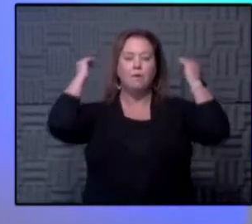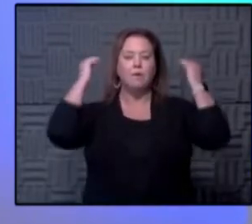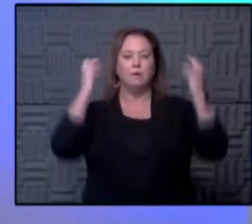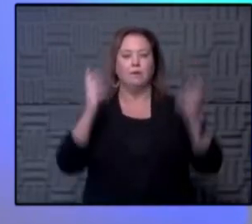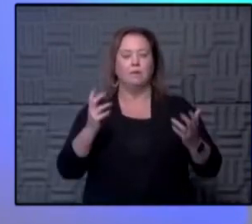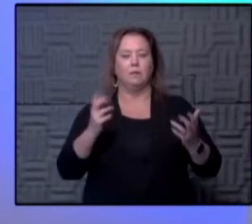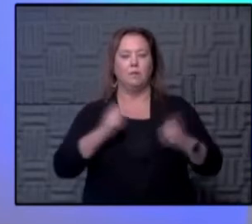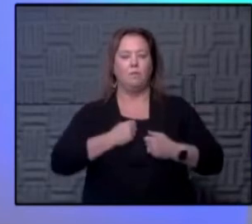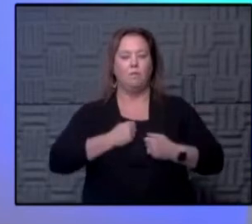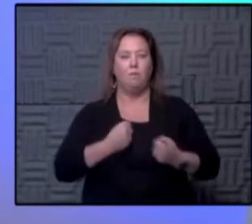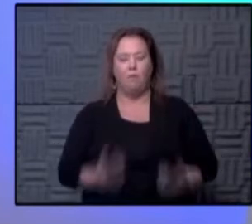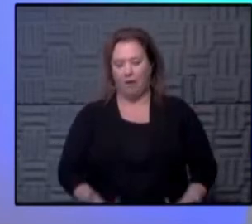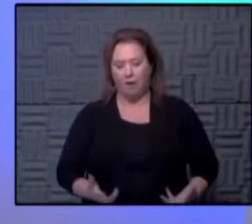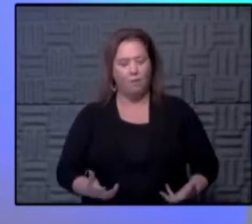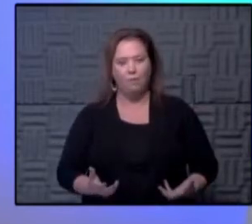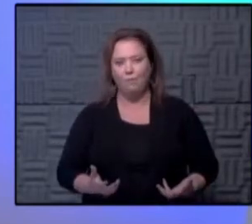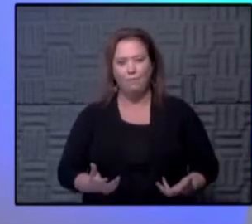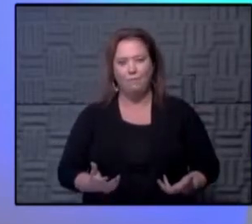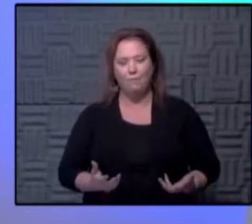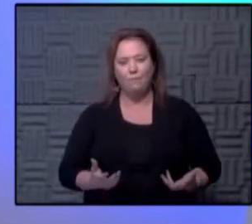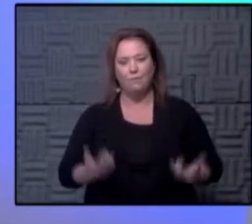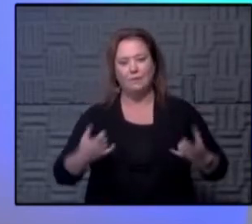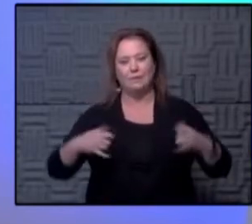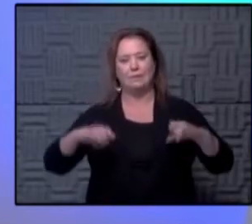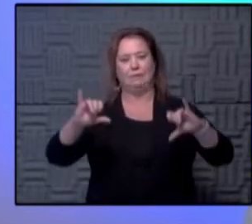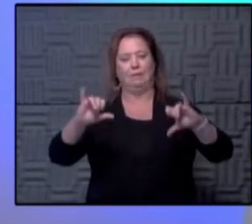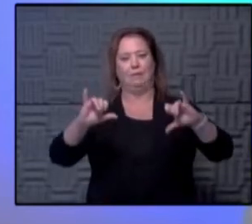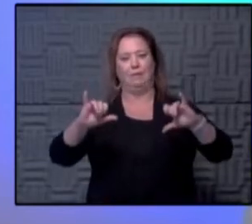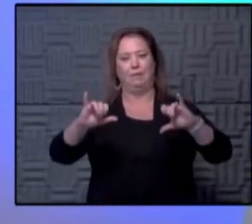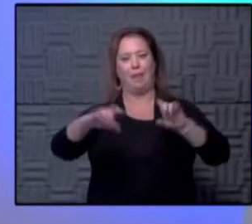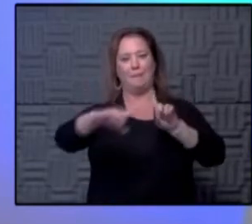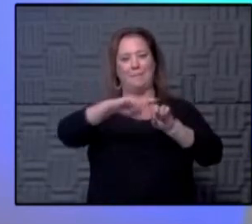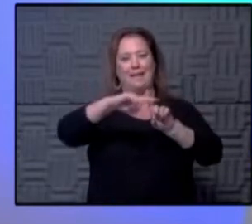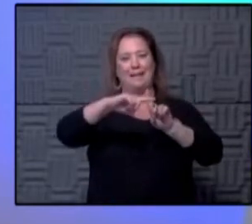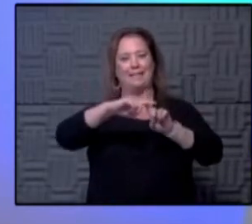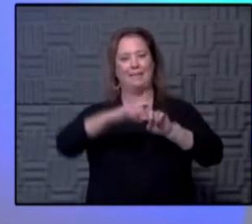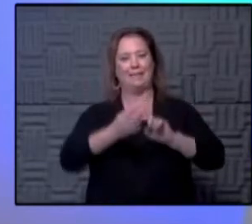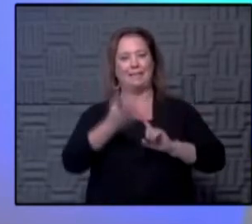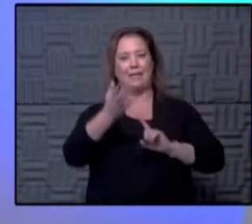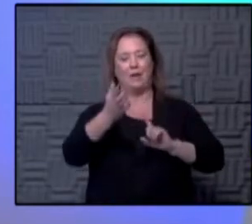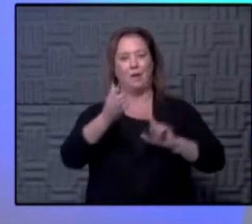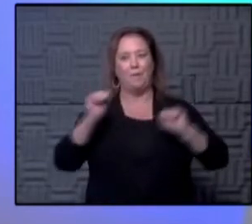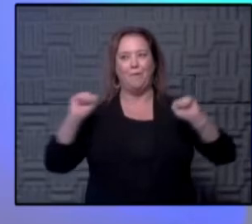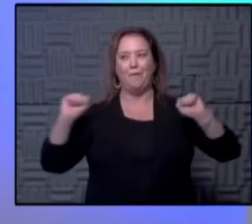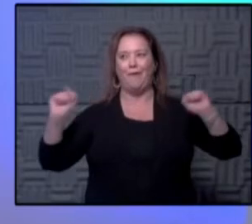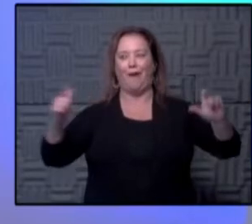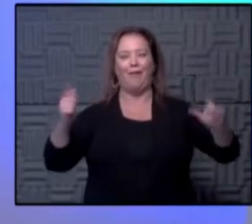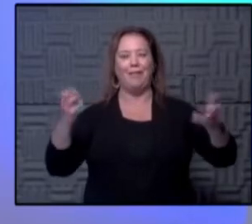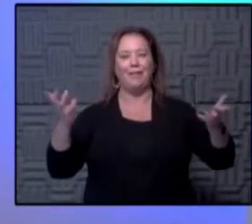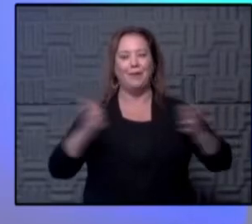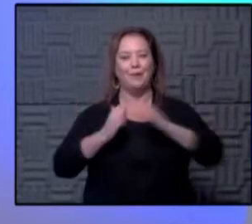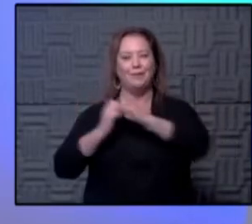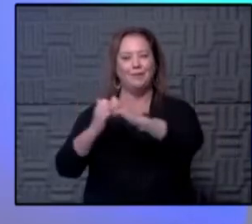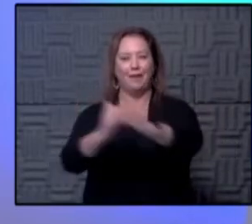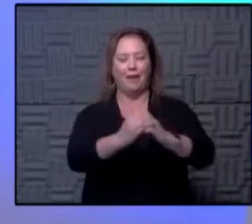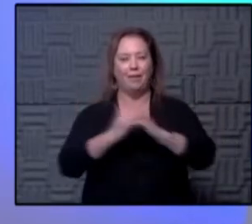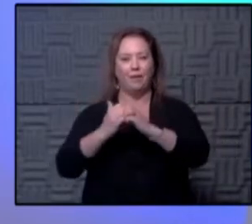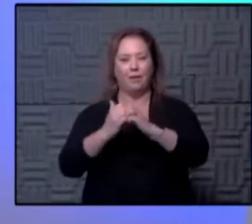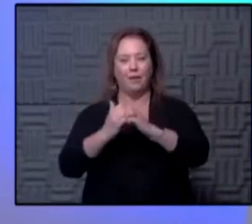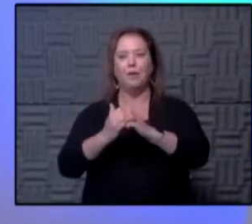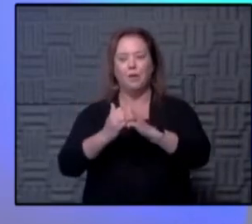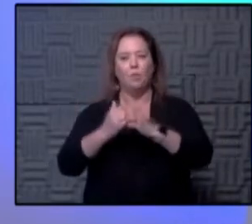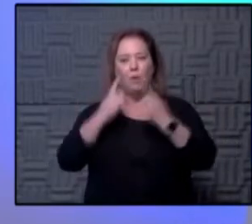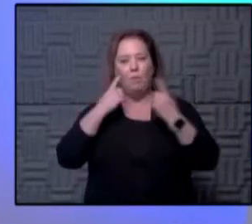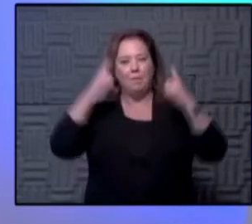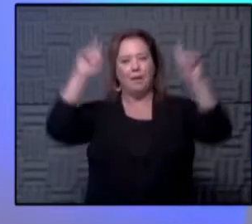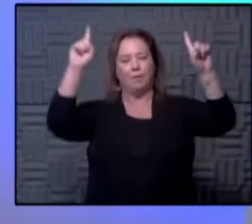just worn out, there is still this element of positivity that they're in this together, and we've got this under control, and we're going to make